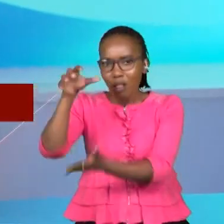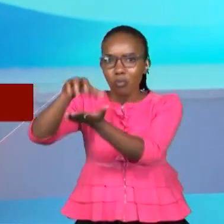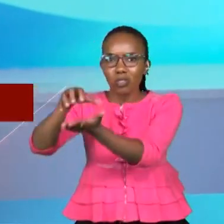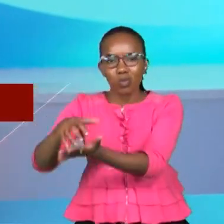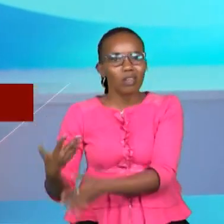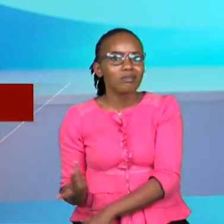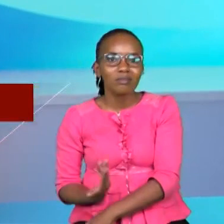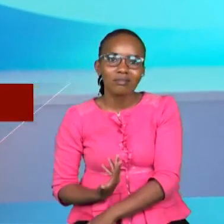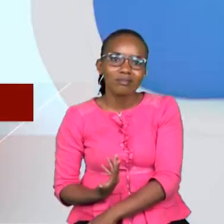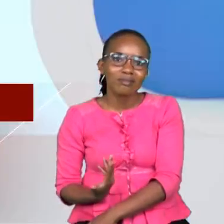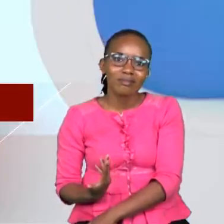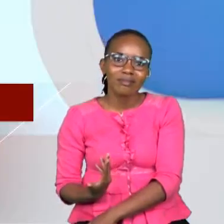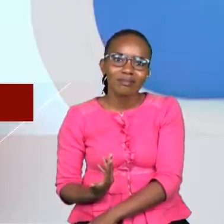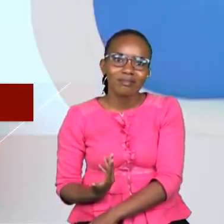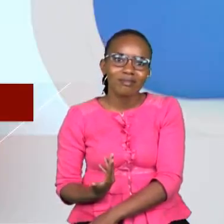And no,